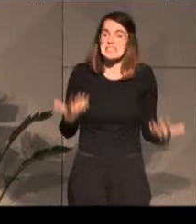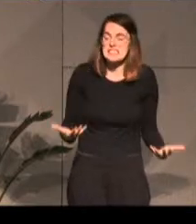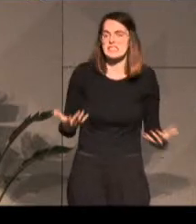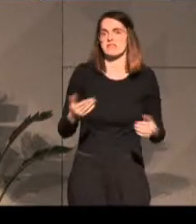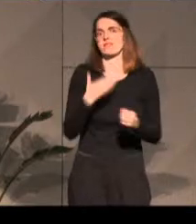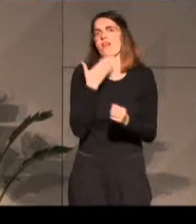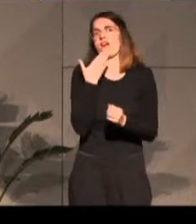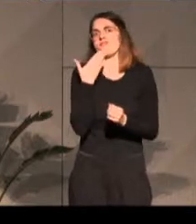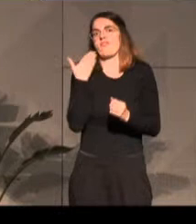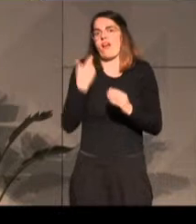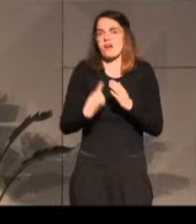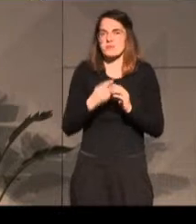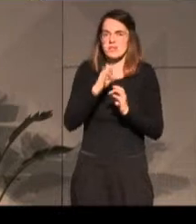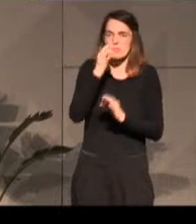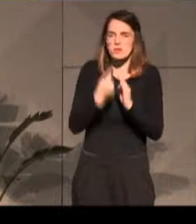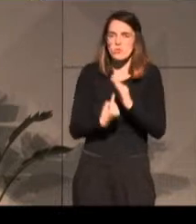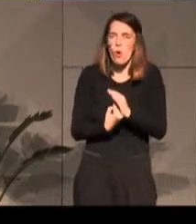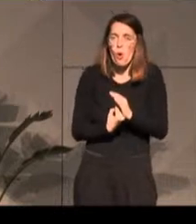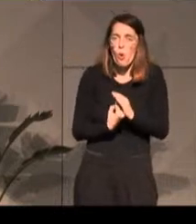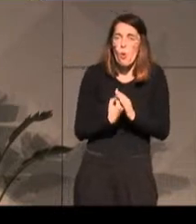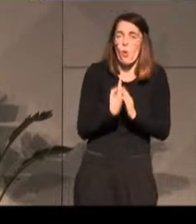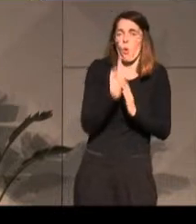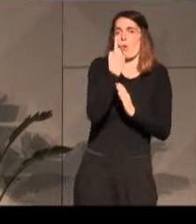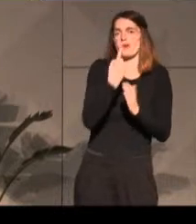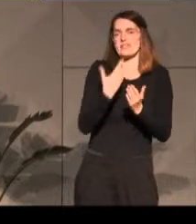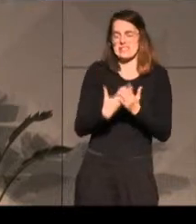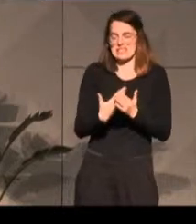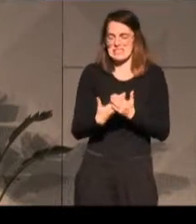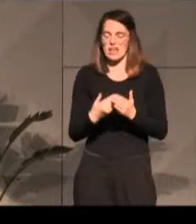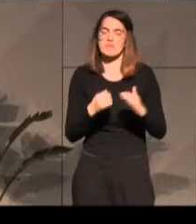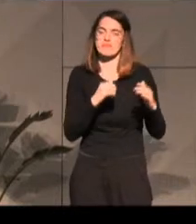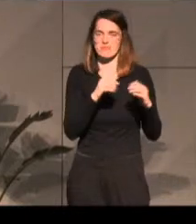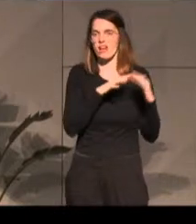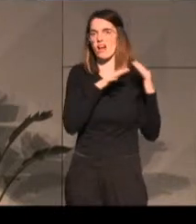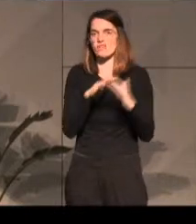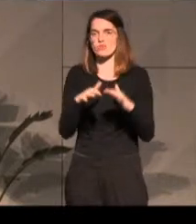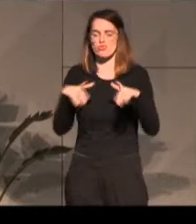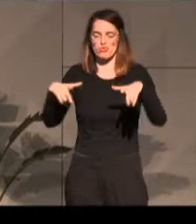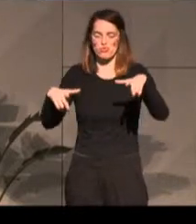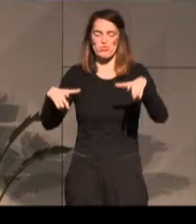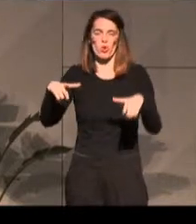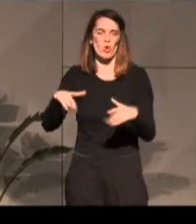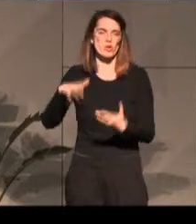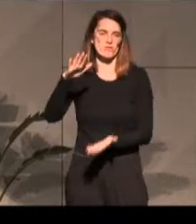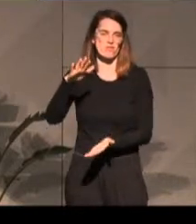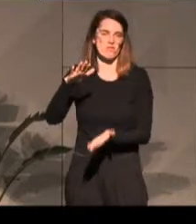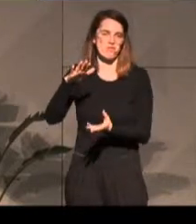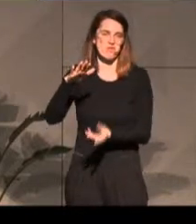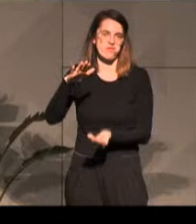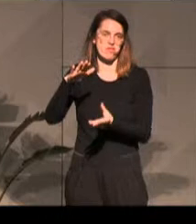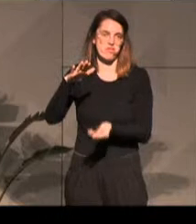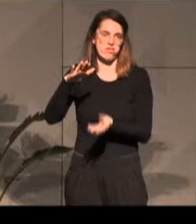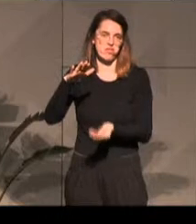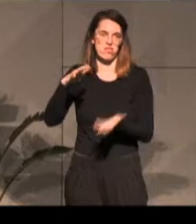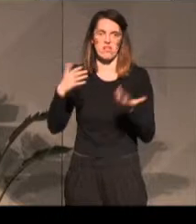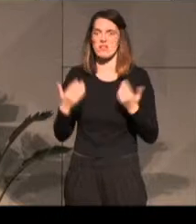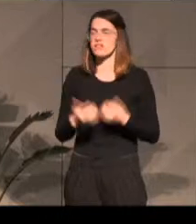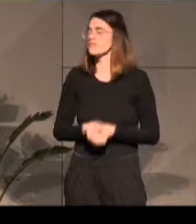so we gave up on these ice floes right away. They would have all been the same. This